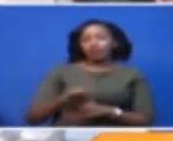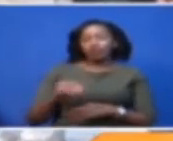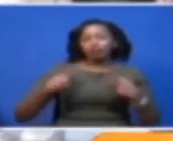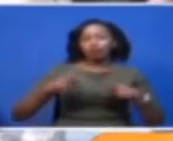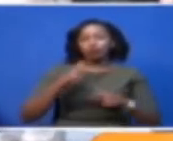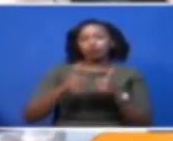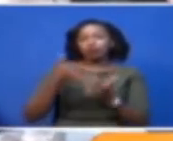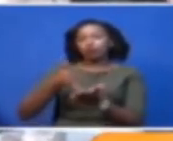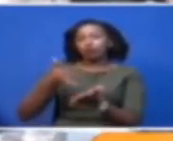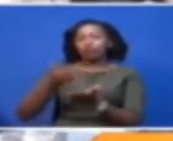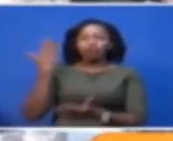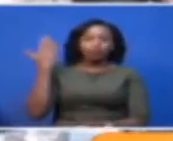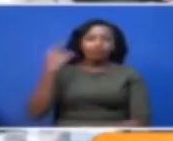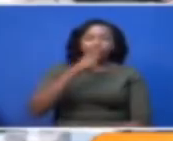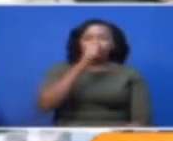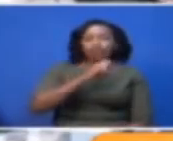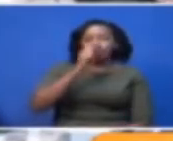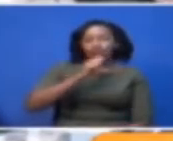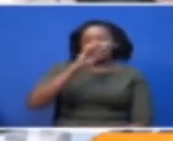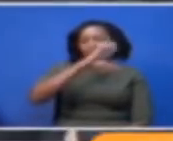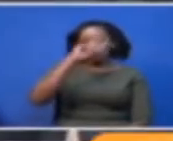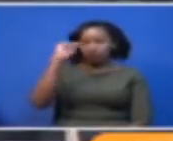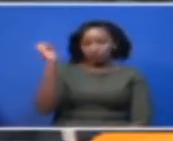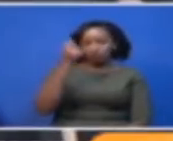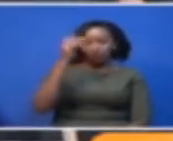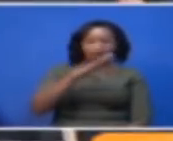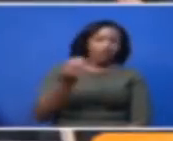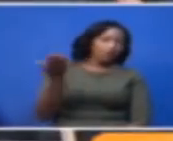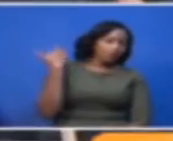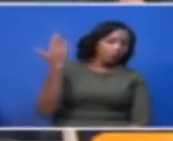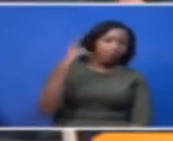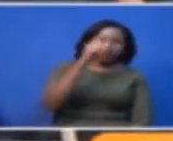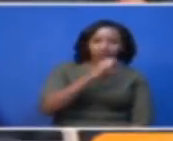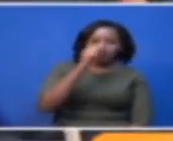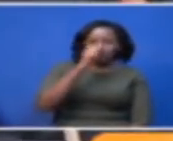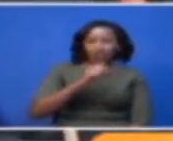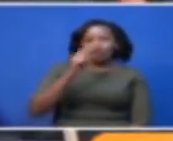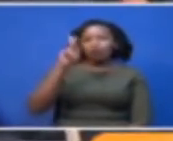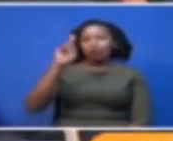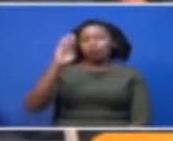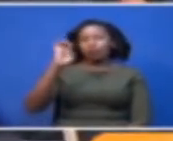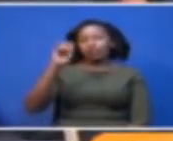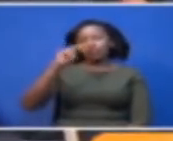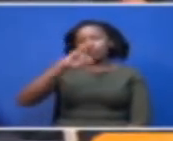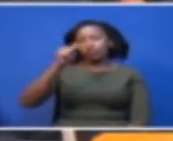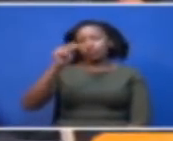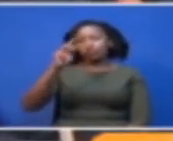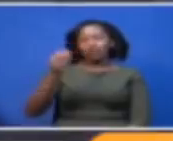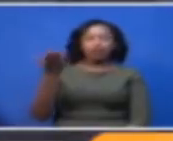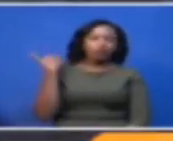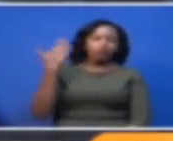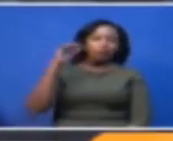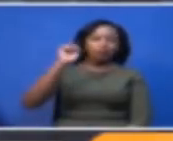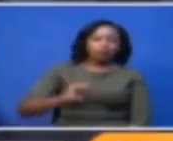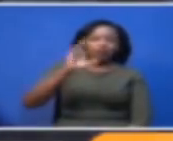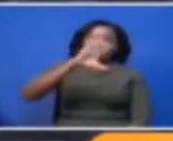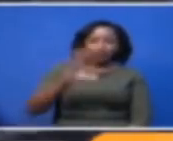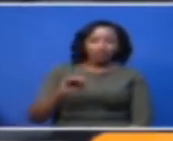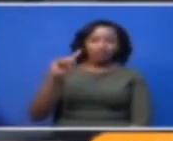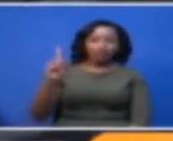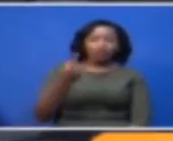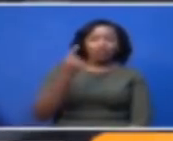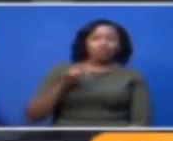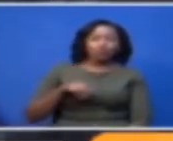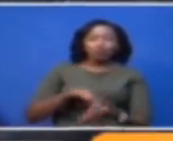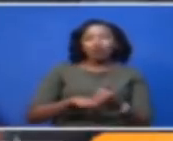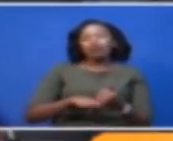then Tanzanian President Jakaya Kikwete, former Tanzanian President Benjamin Mkapa, and former South African First Lady Graca Machel,